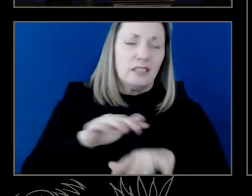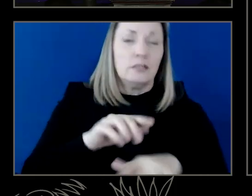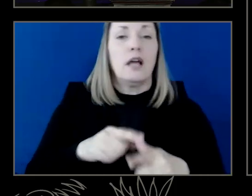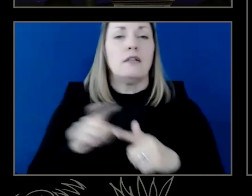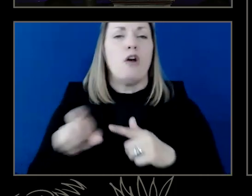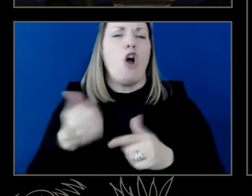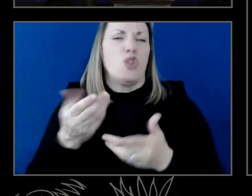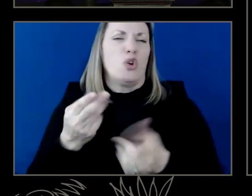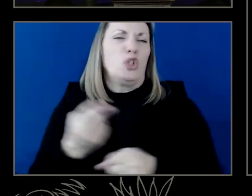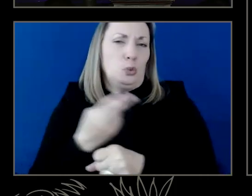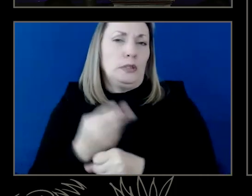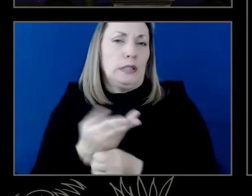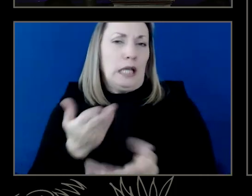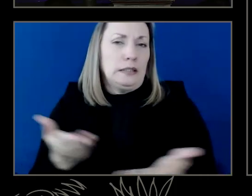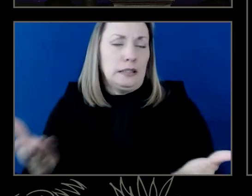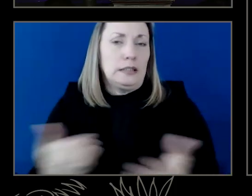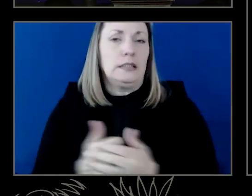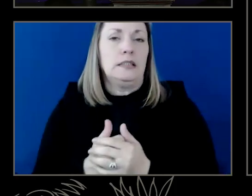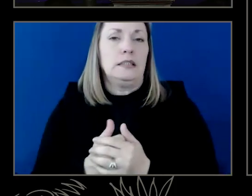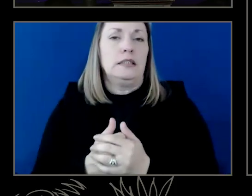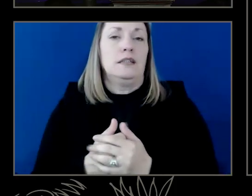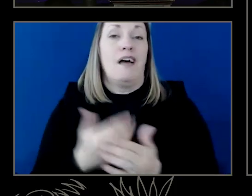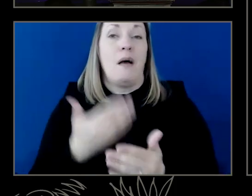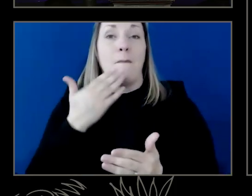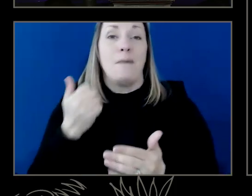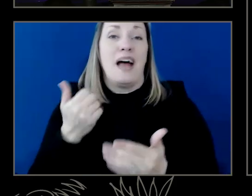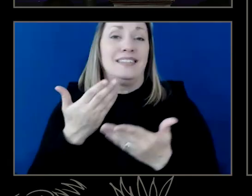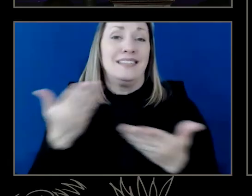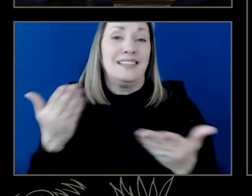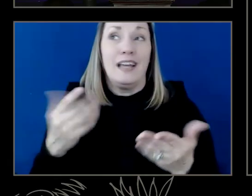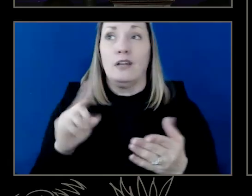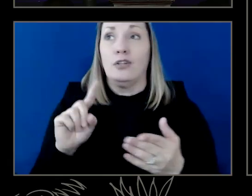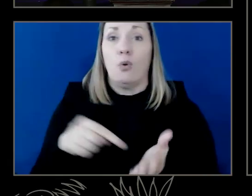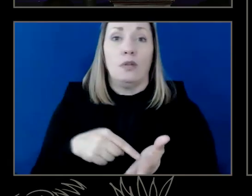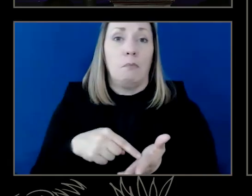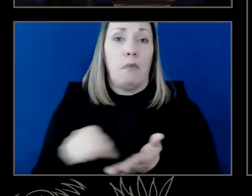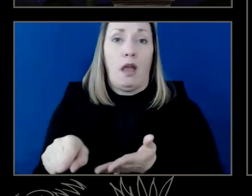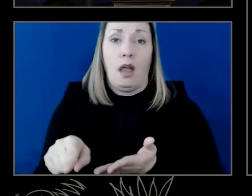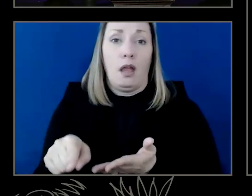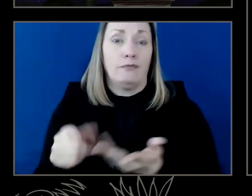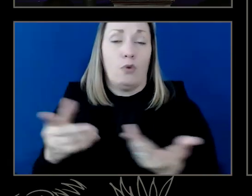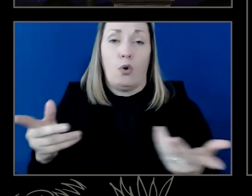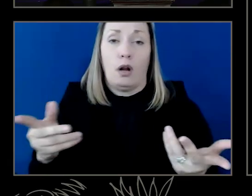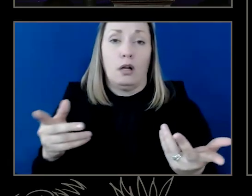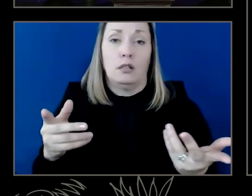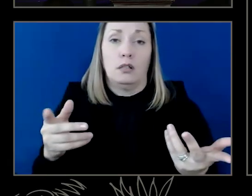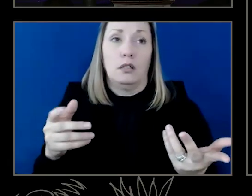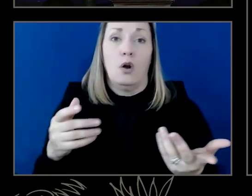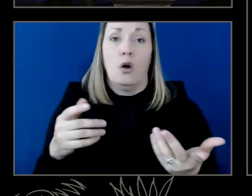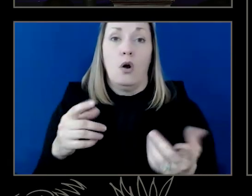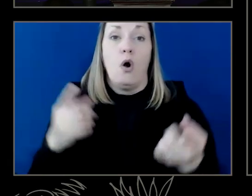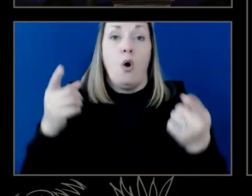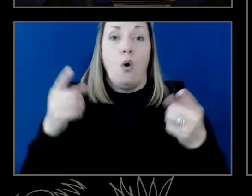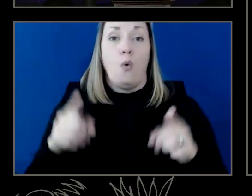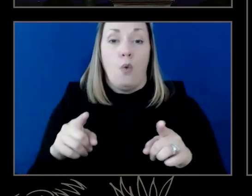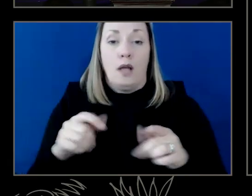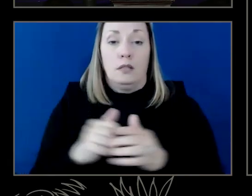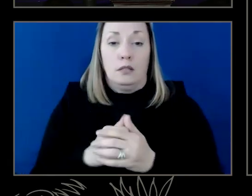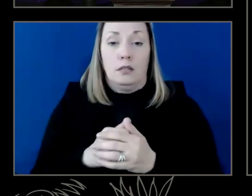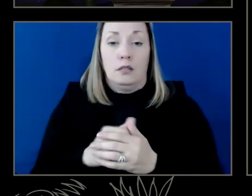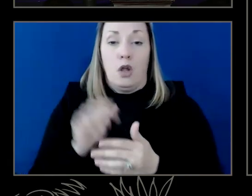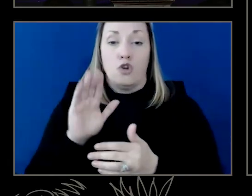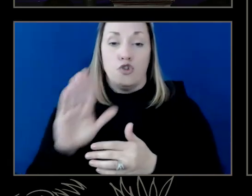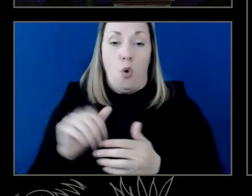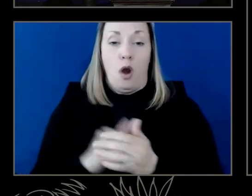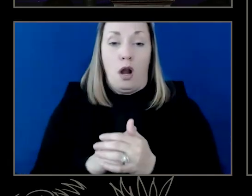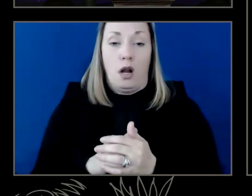use cases. And the best things, you only pay for when your code runs.